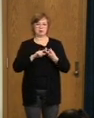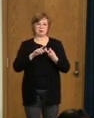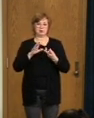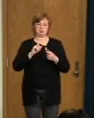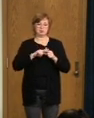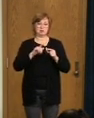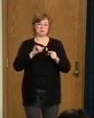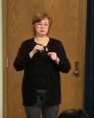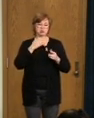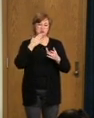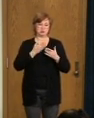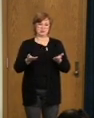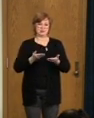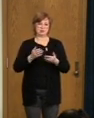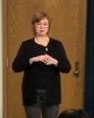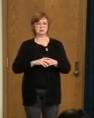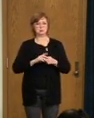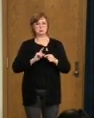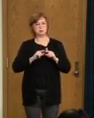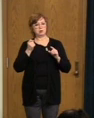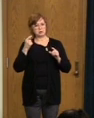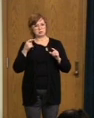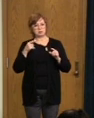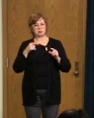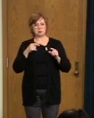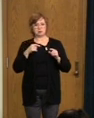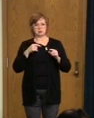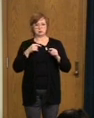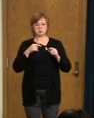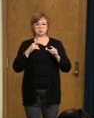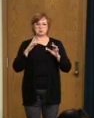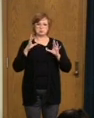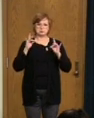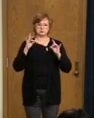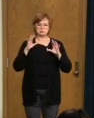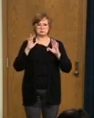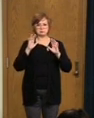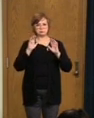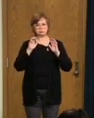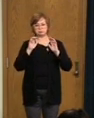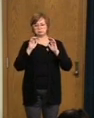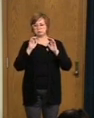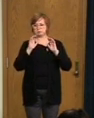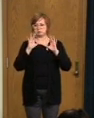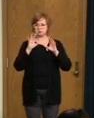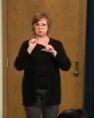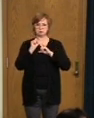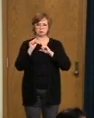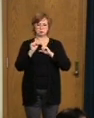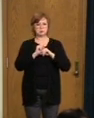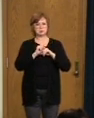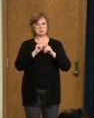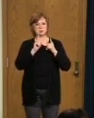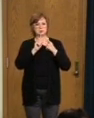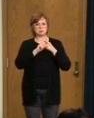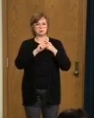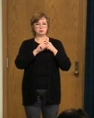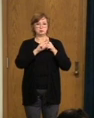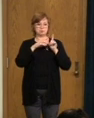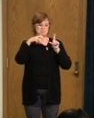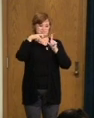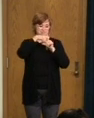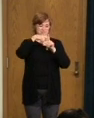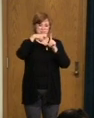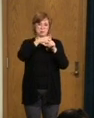mention that there has been significant challenges with contact tracing, and we need to help public health